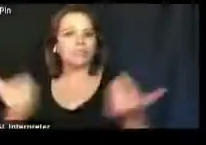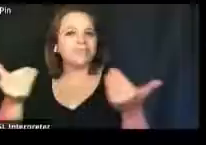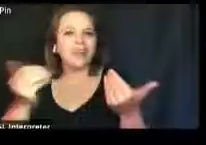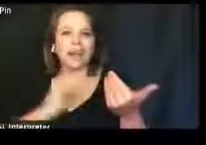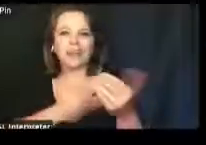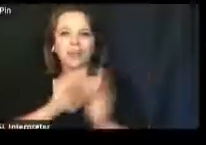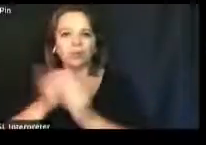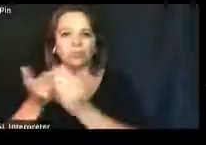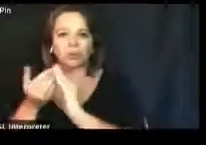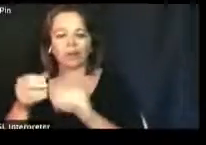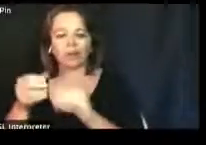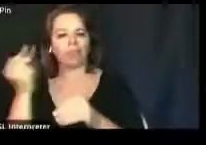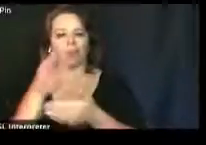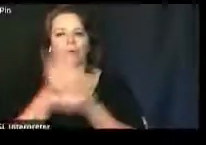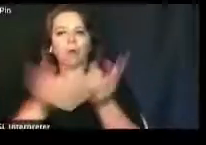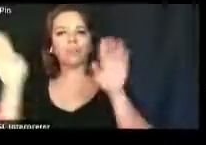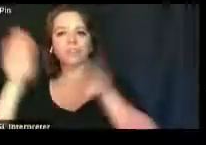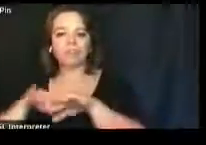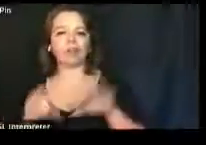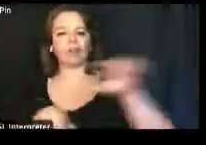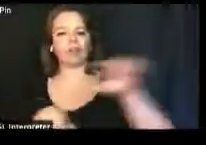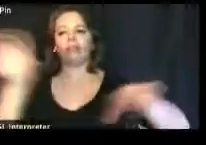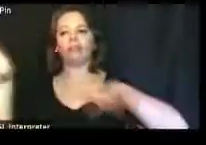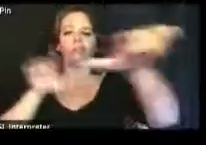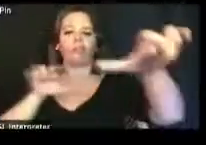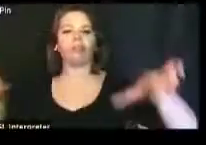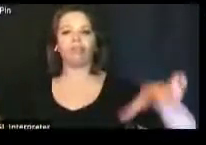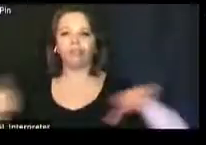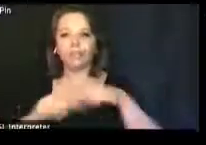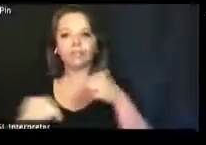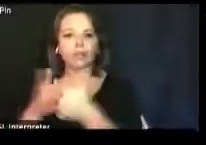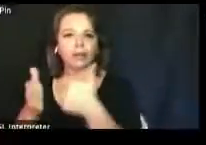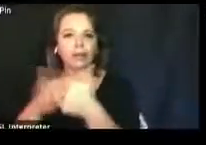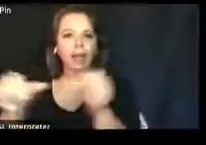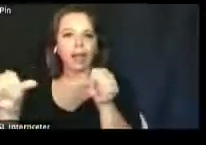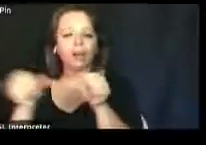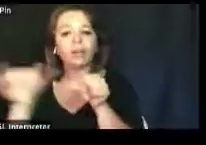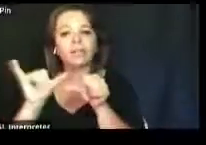to this and that neighboring areas, including places